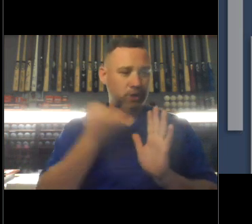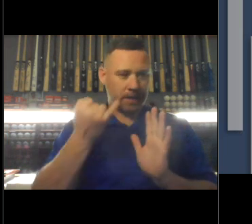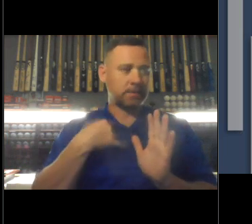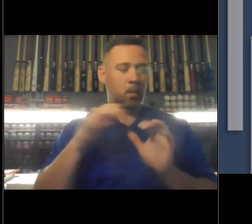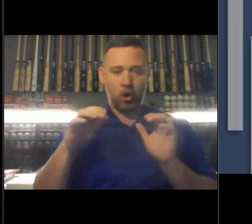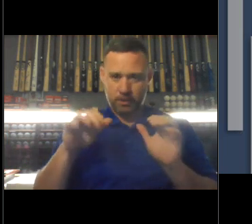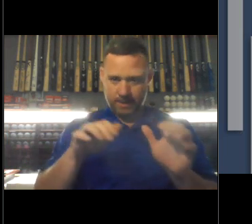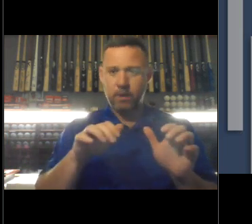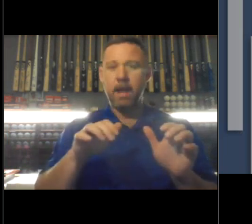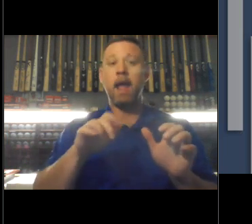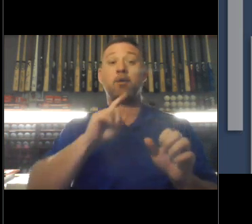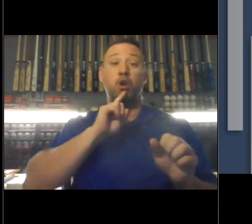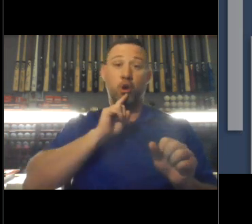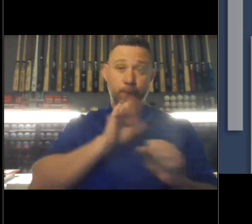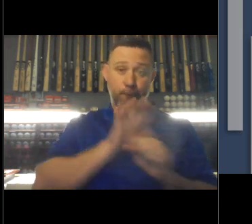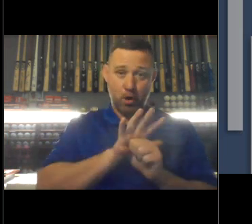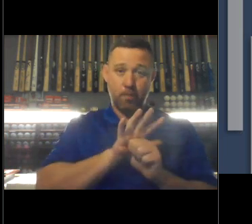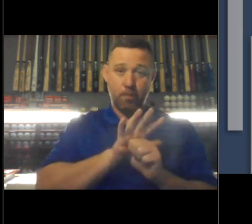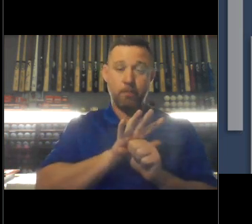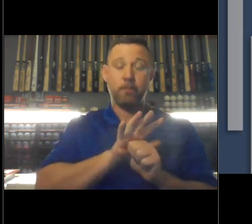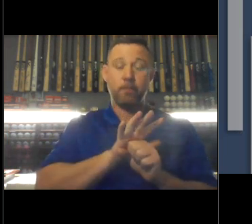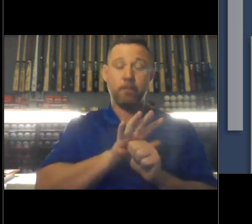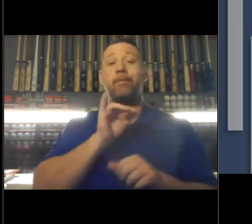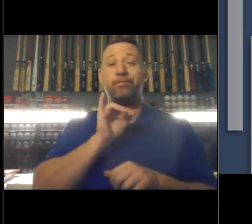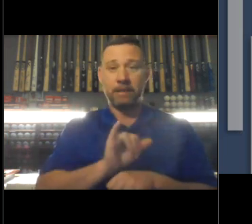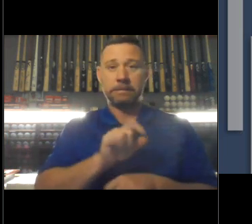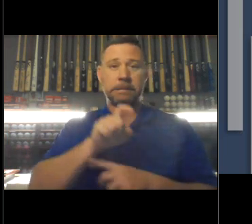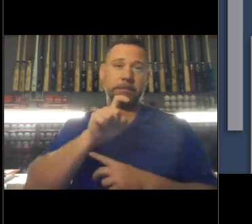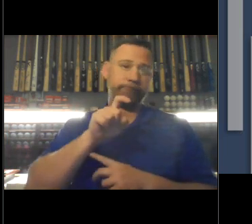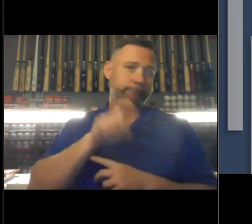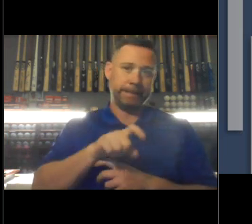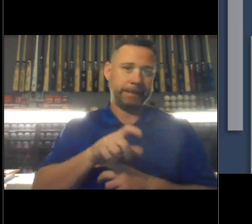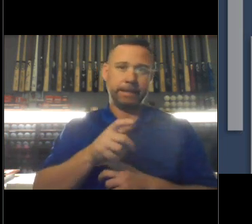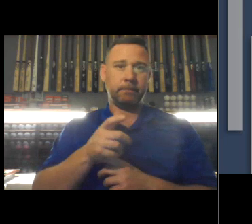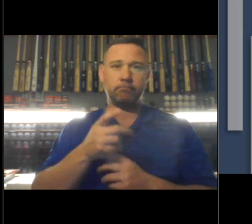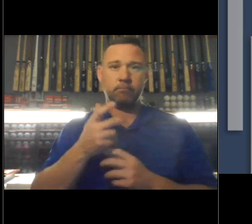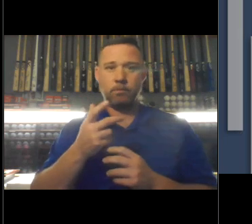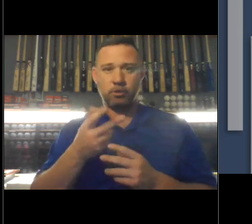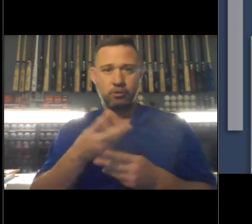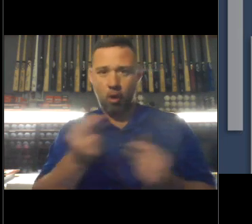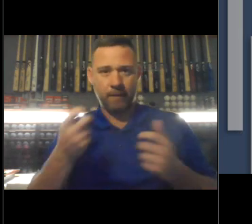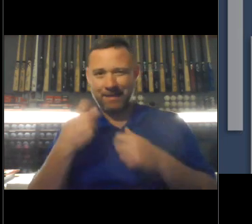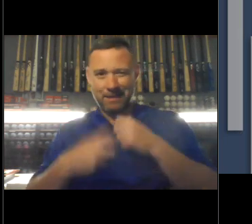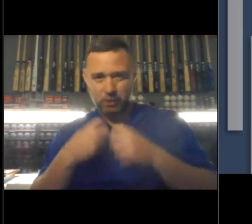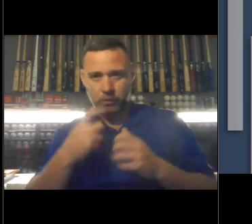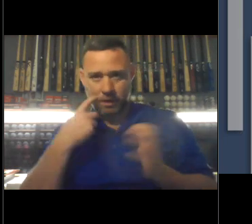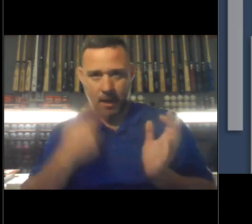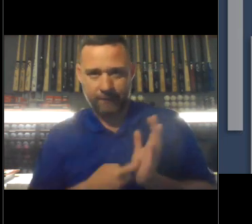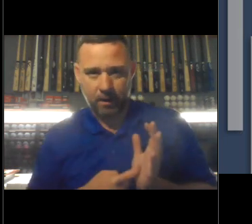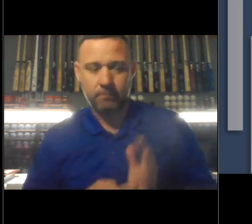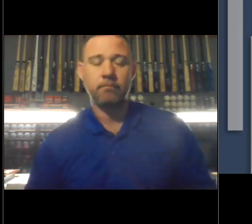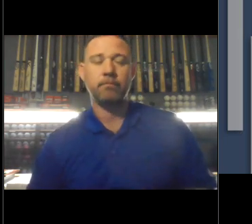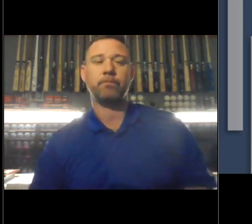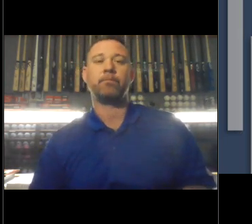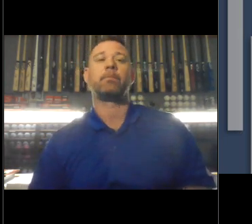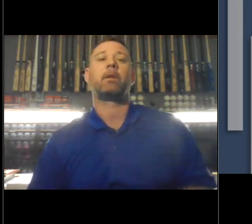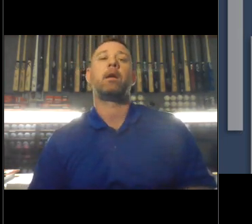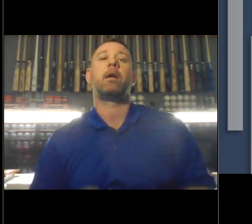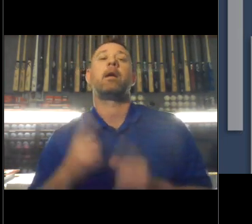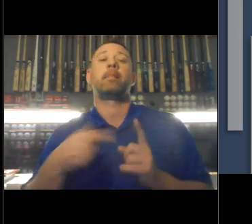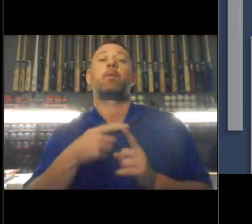really confirming, is it actually meeting the issues that were identified? And then we